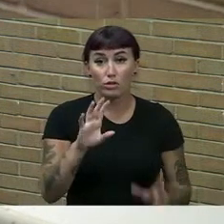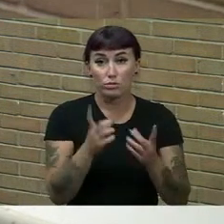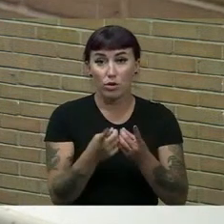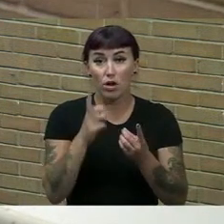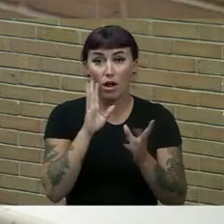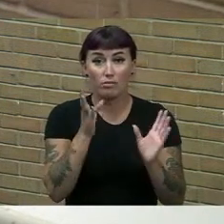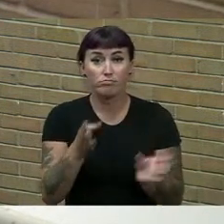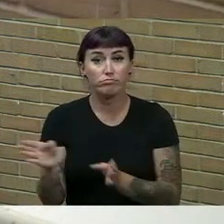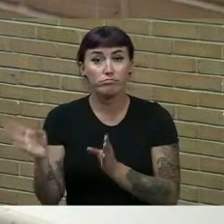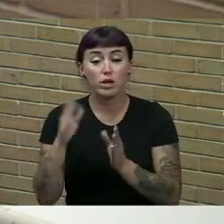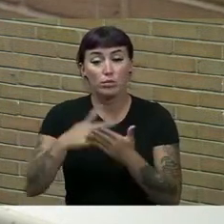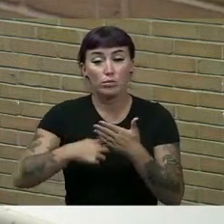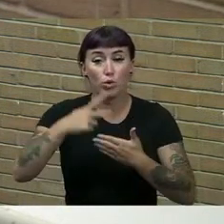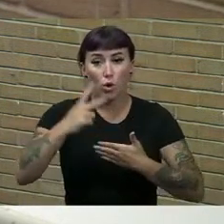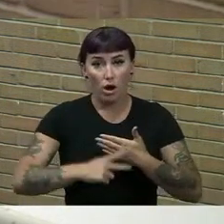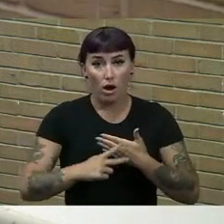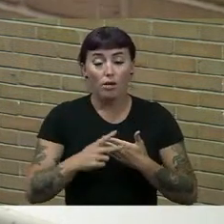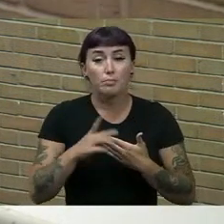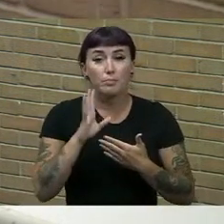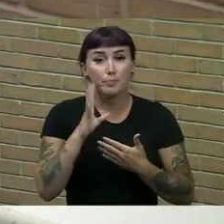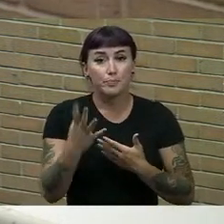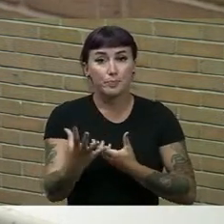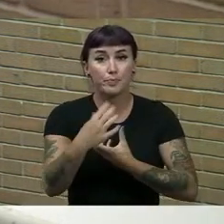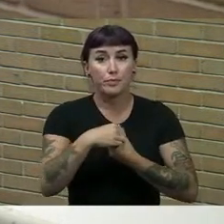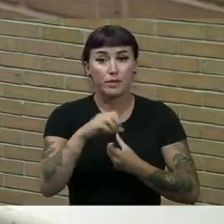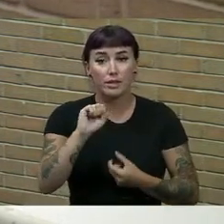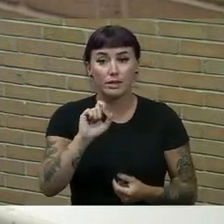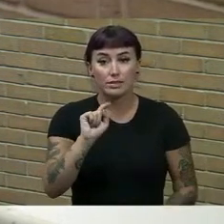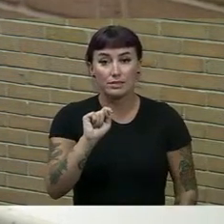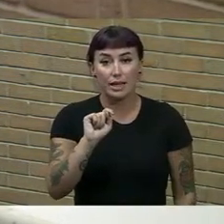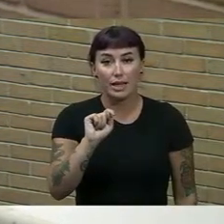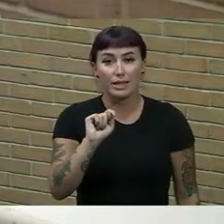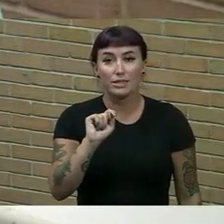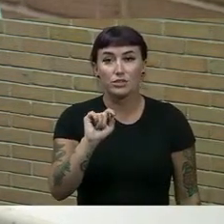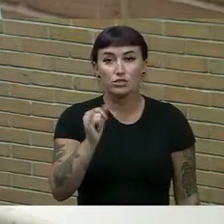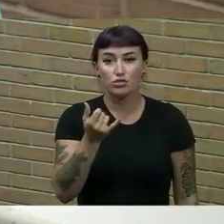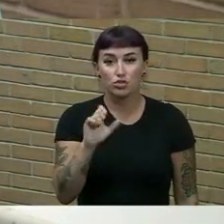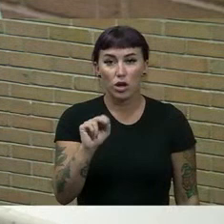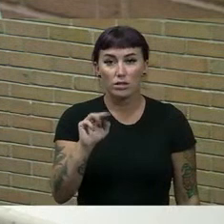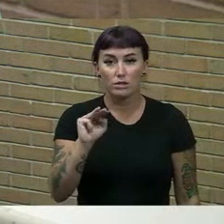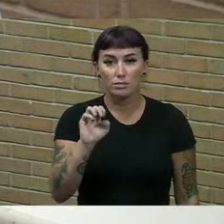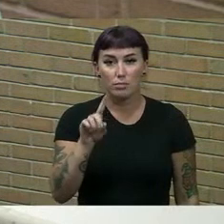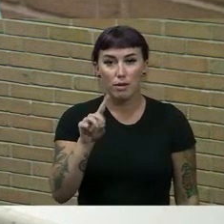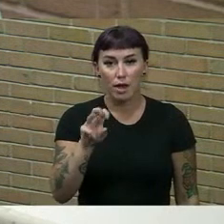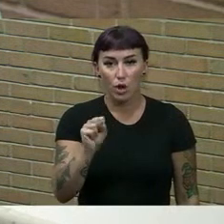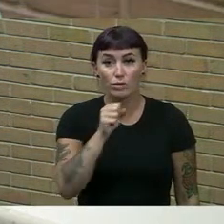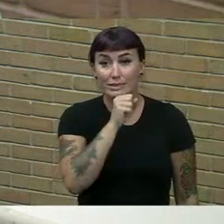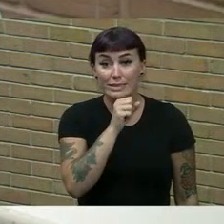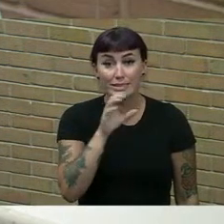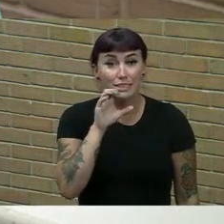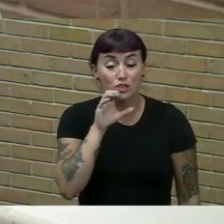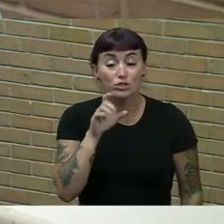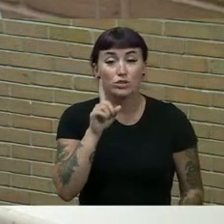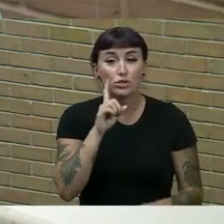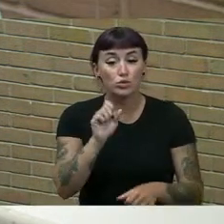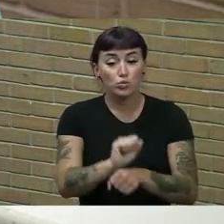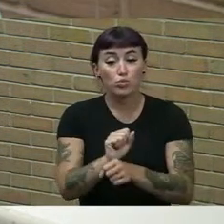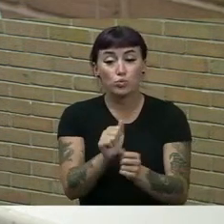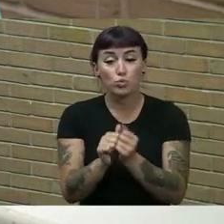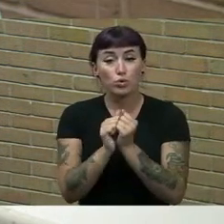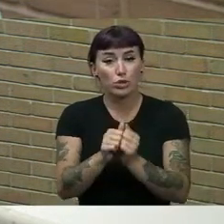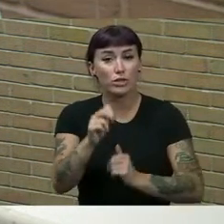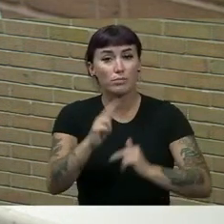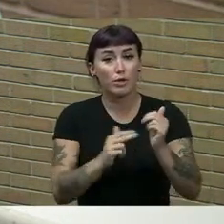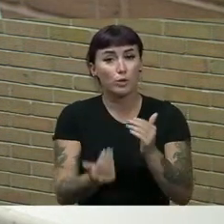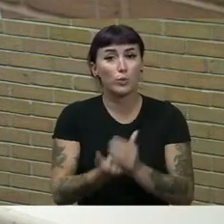has organized a program with participating St. John's Meadows seniors to work together to construct new